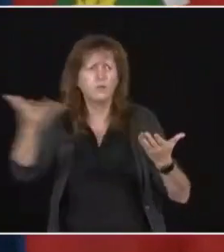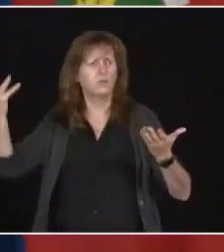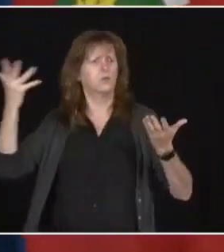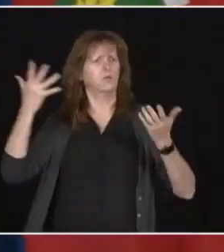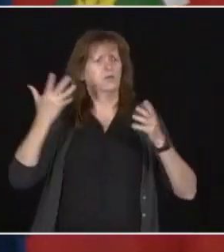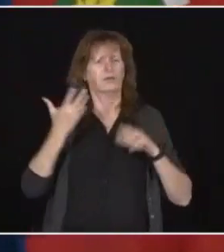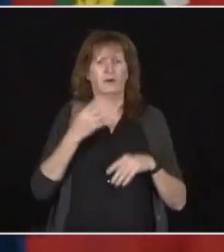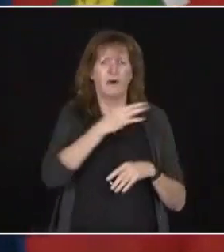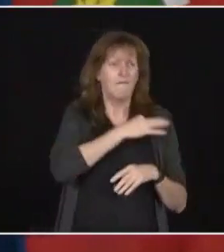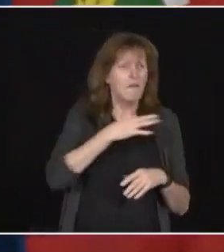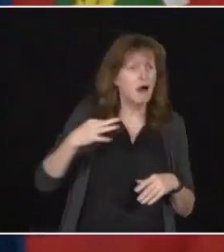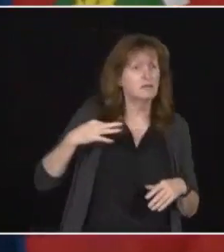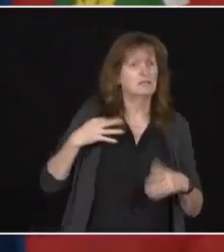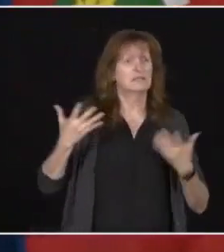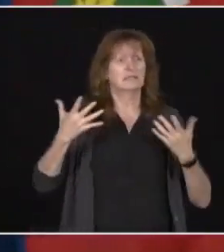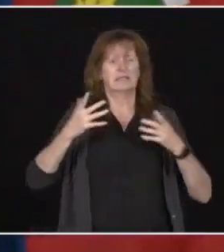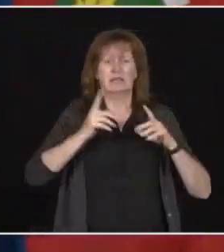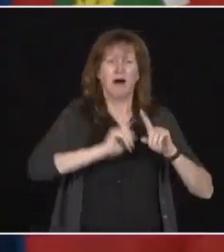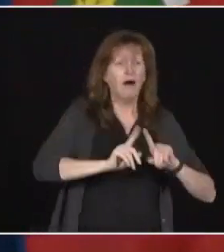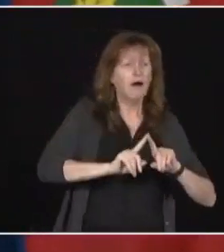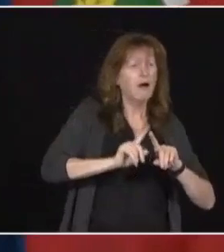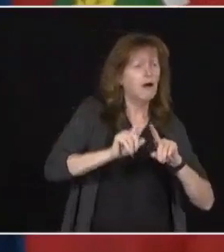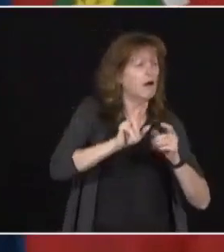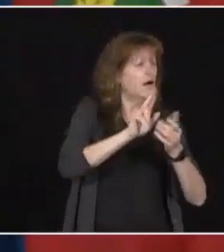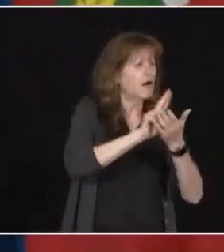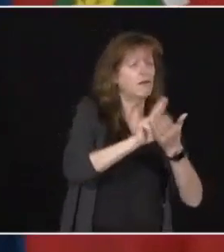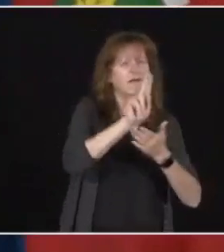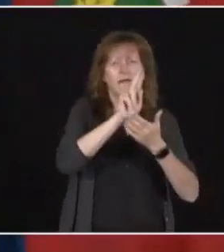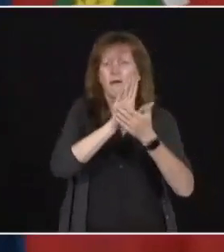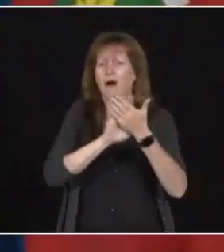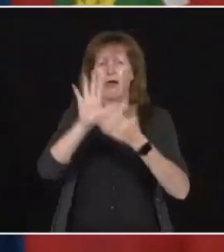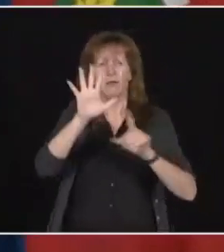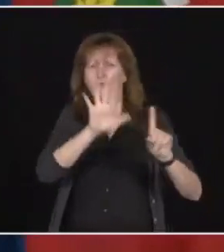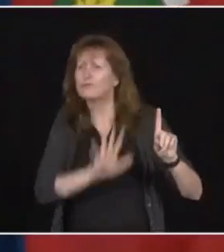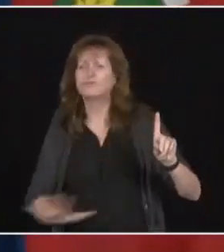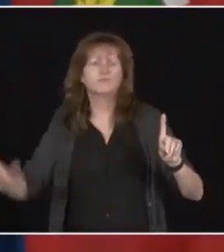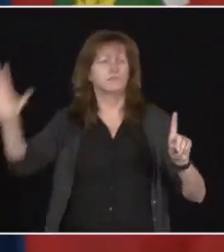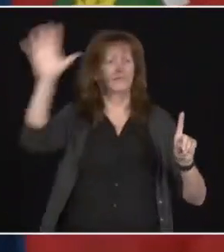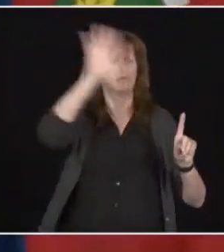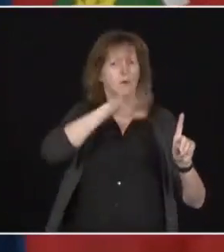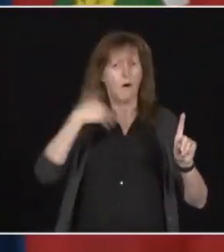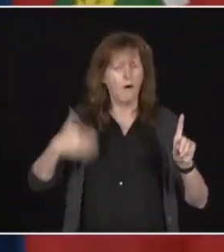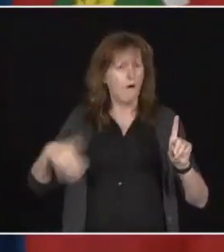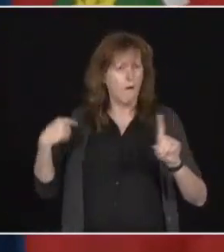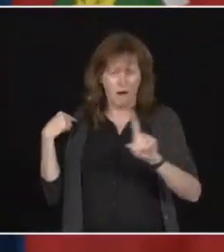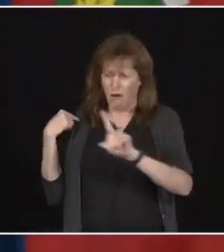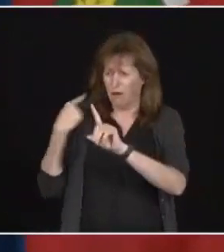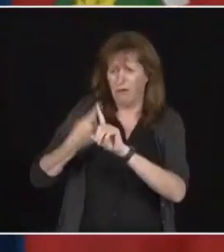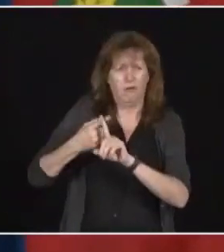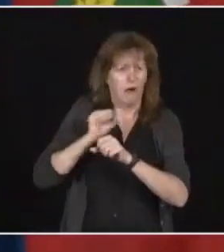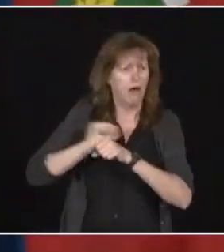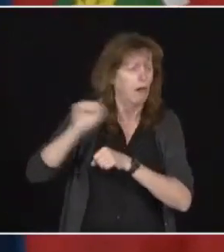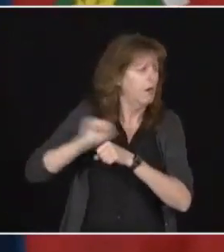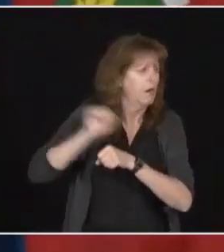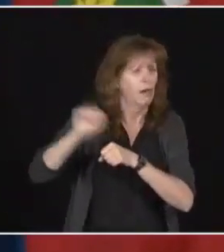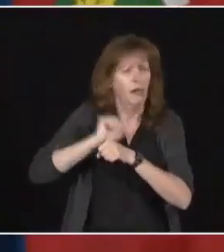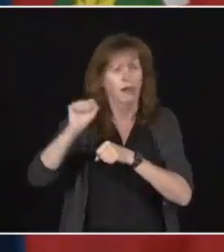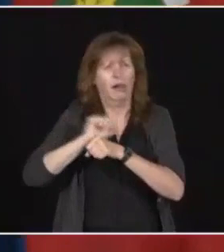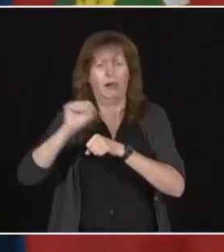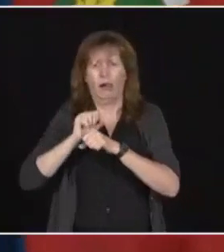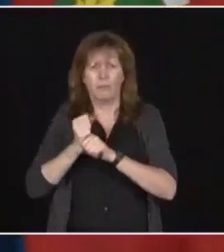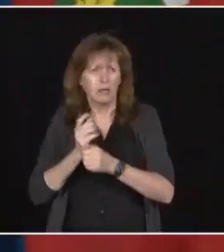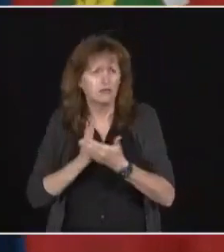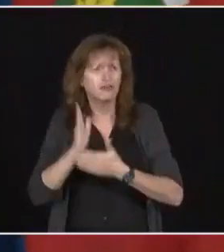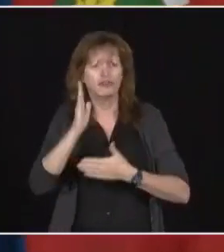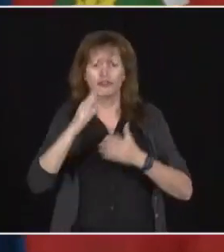of our institutions for the incredible work that they have done to ensure that we can maintain that